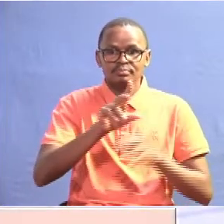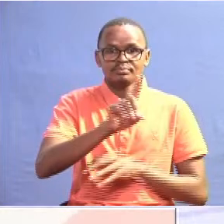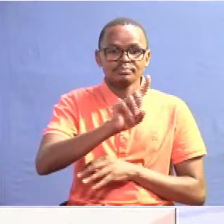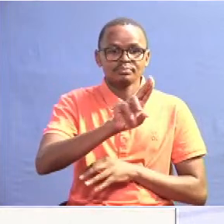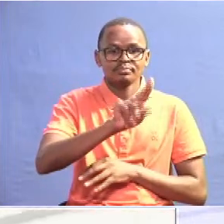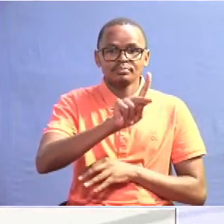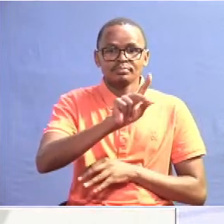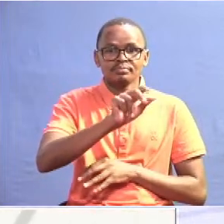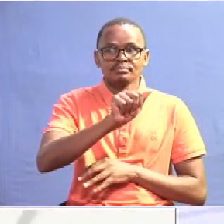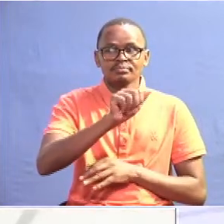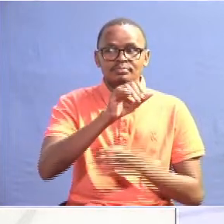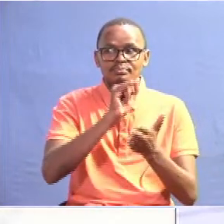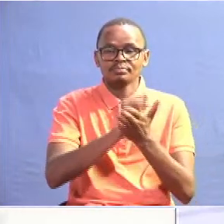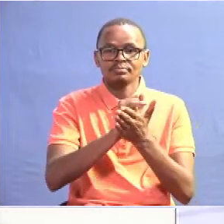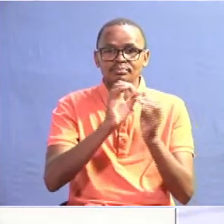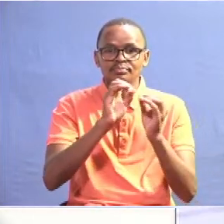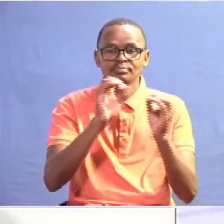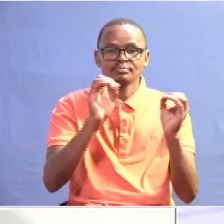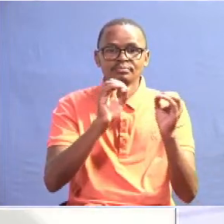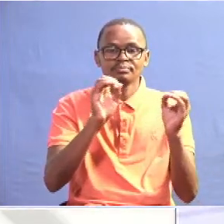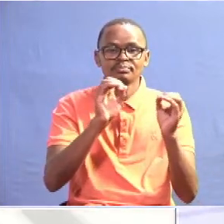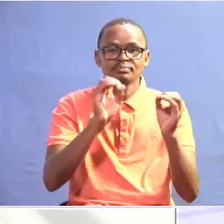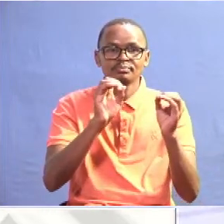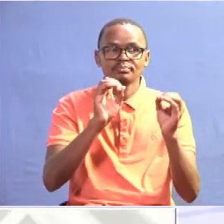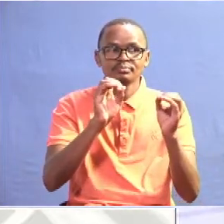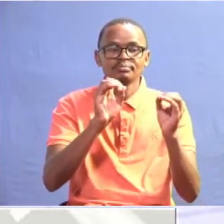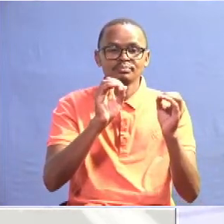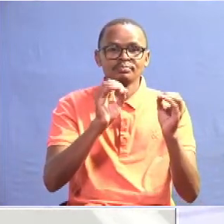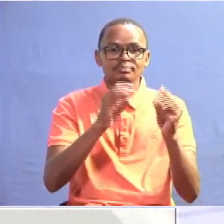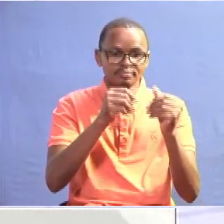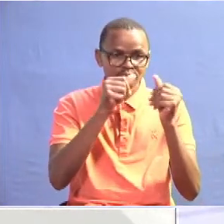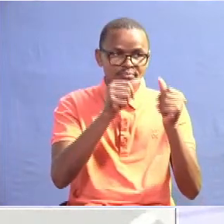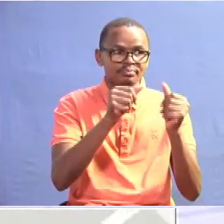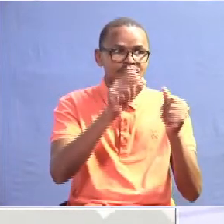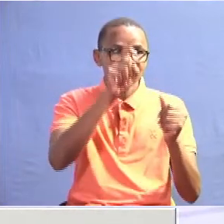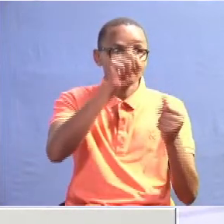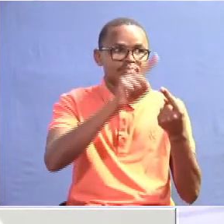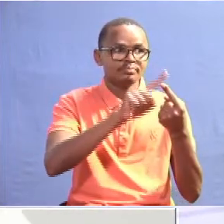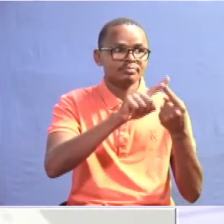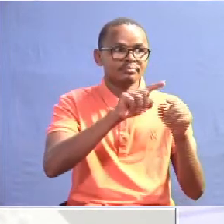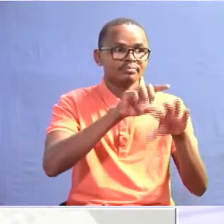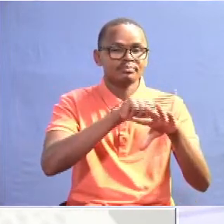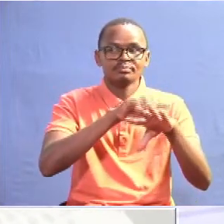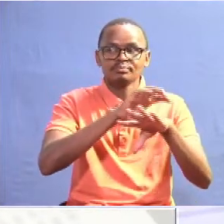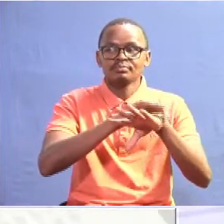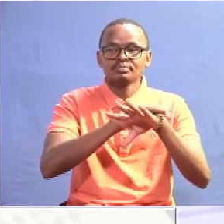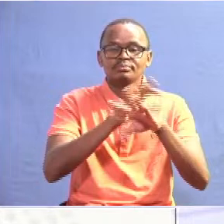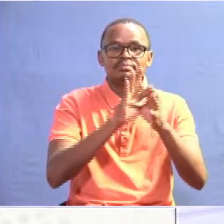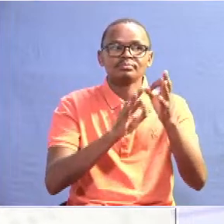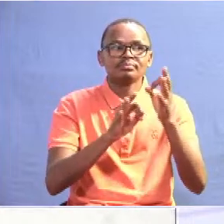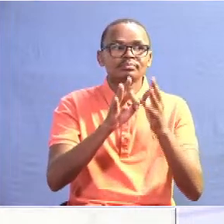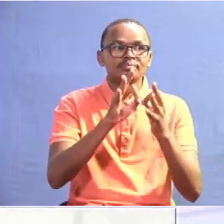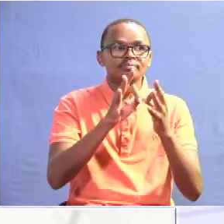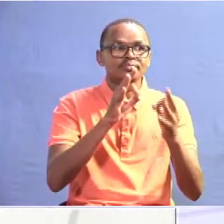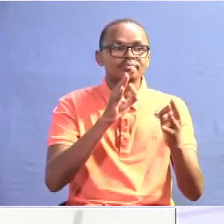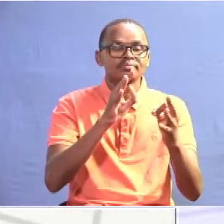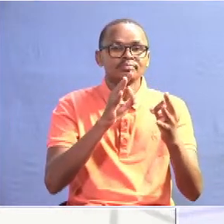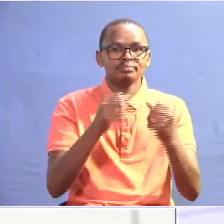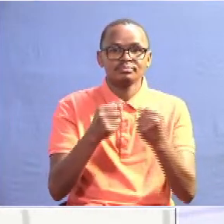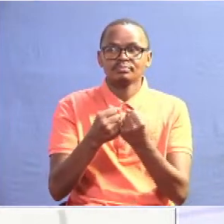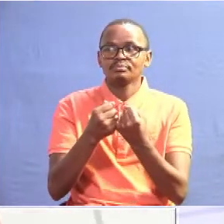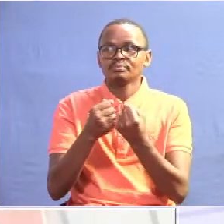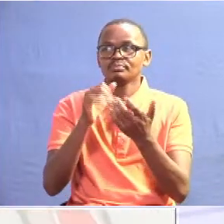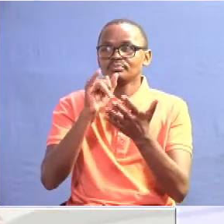Moja clashes that no stone will be left unturned until they get justice. The clashes